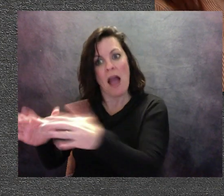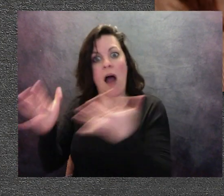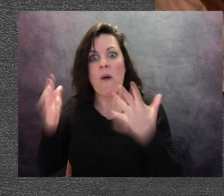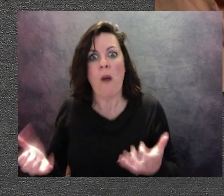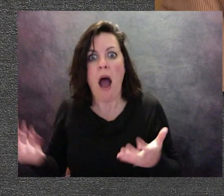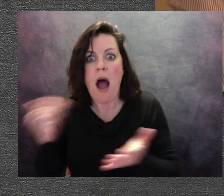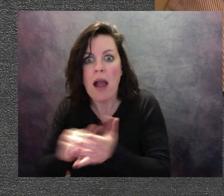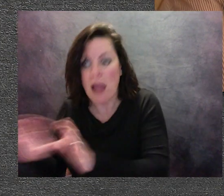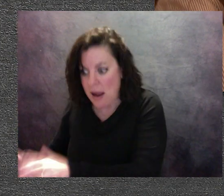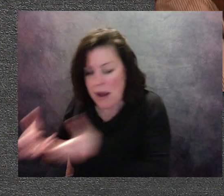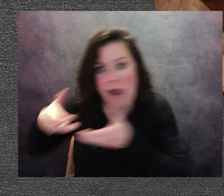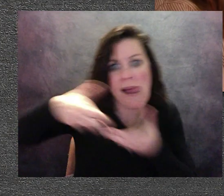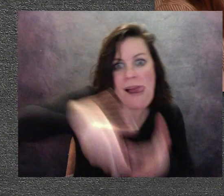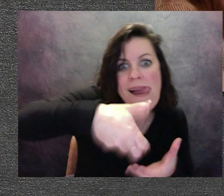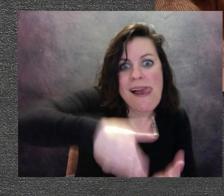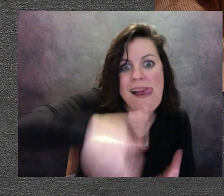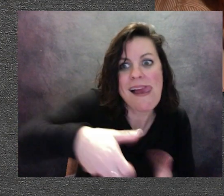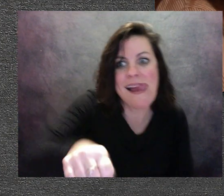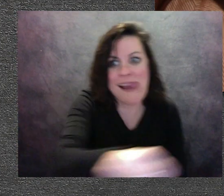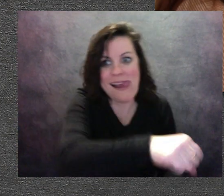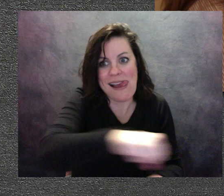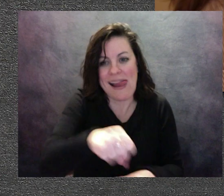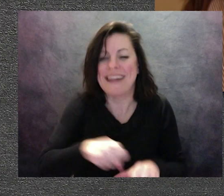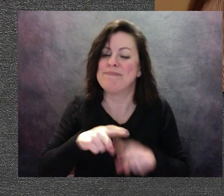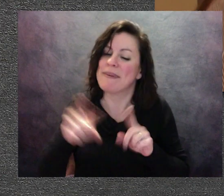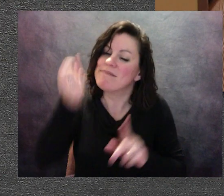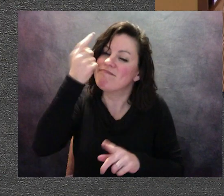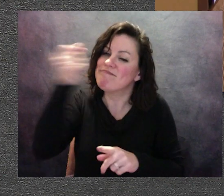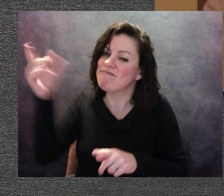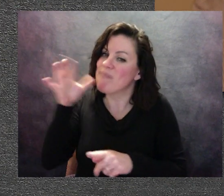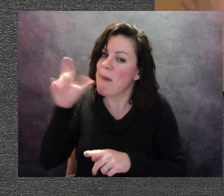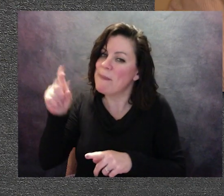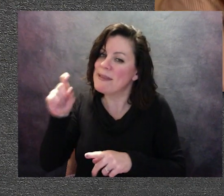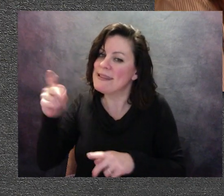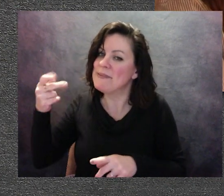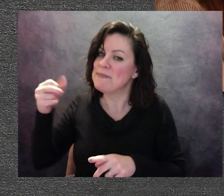on spilling them, but his mother needs her pins.